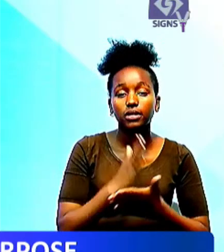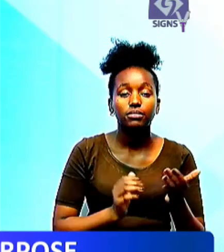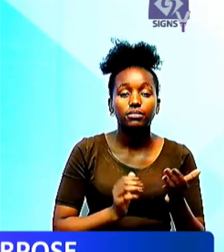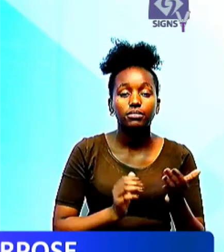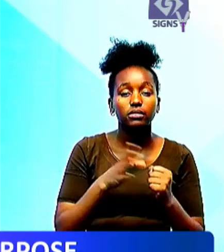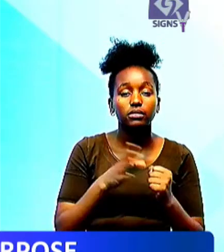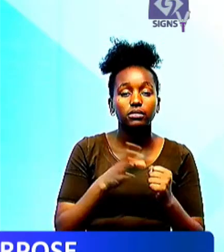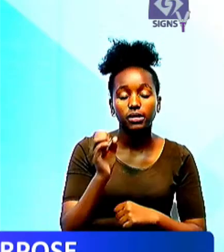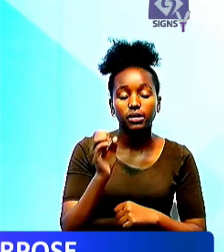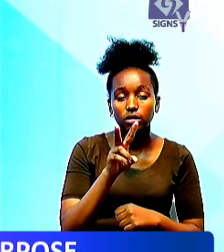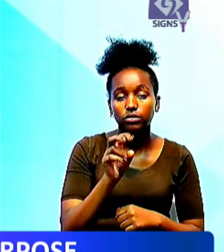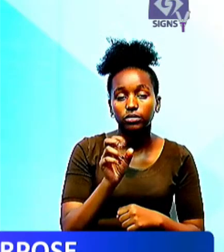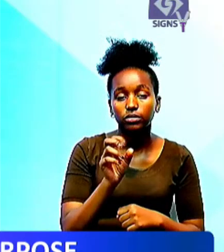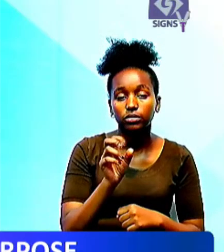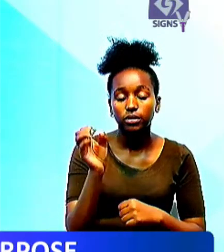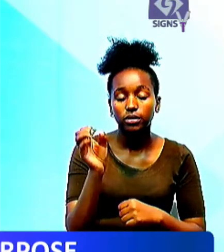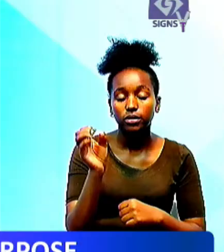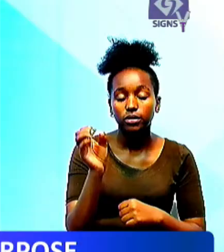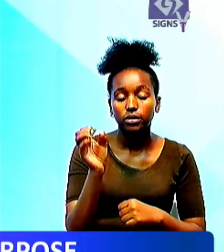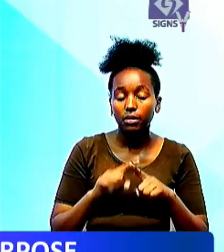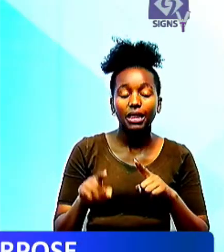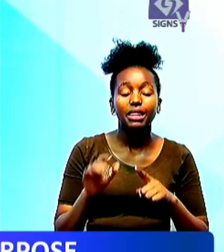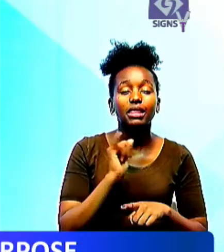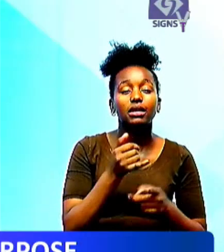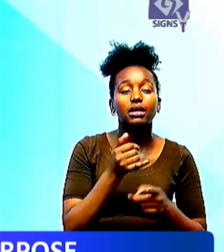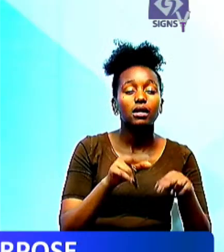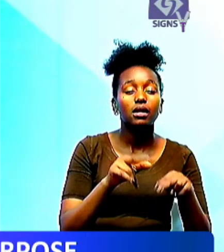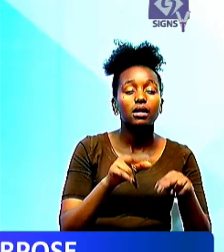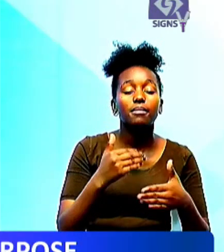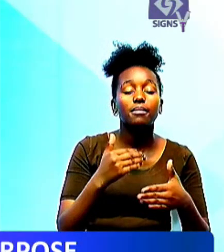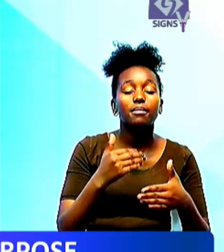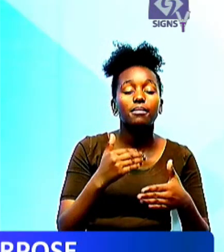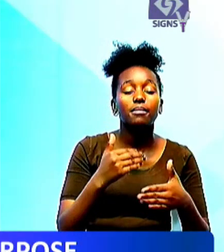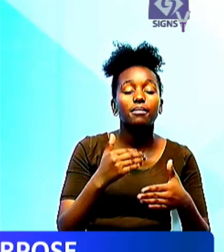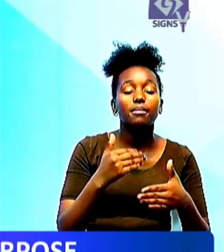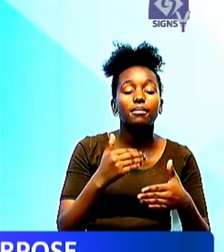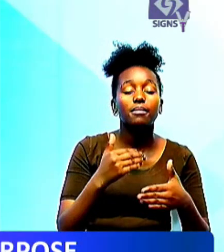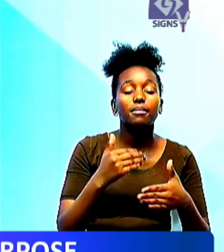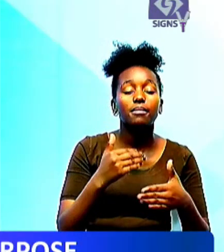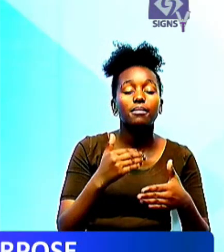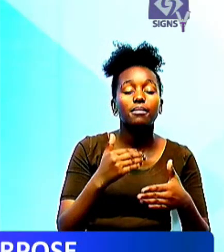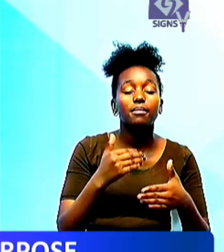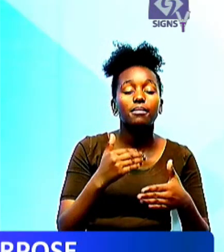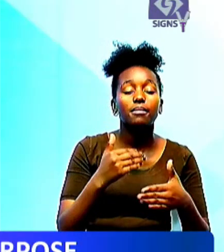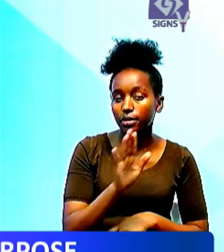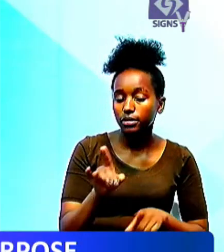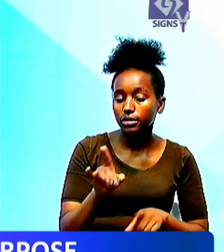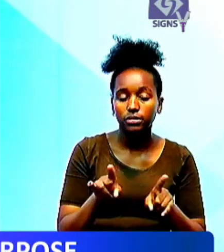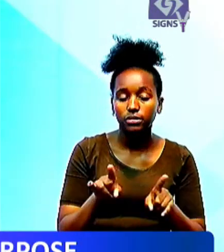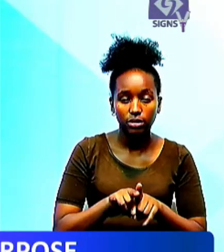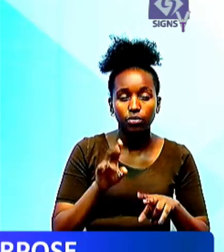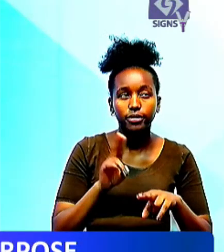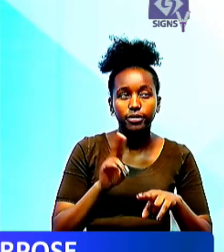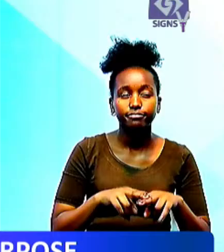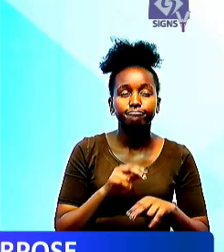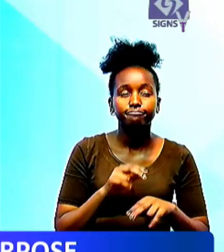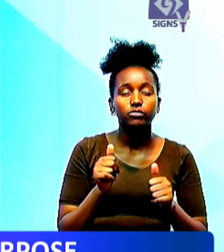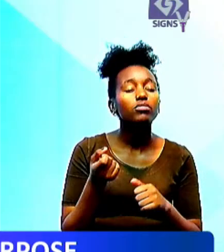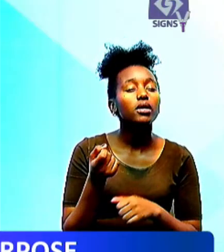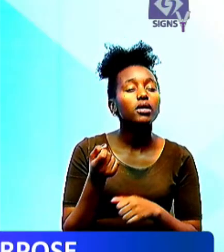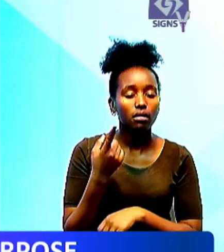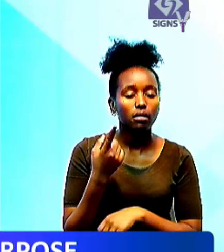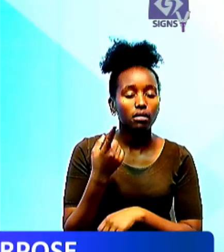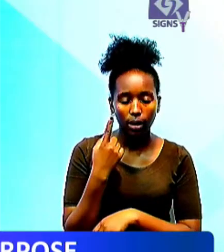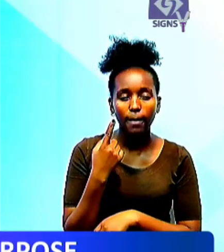20%, but this comes after assessing your needs and be able to sitting down with you and able to know this